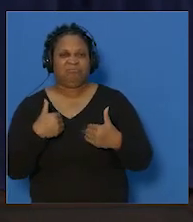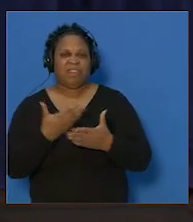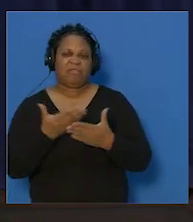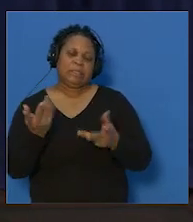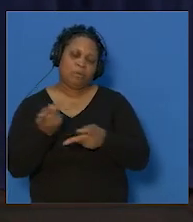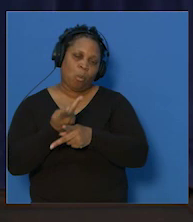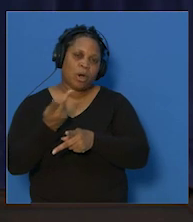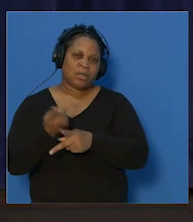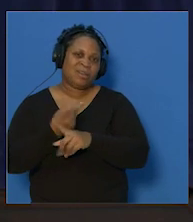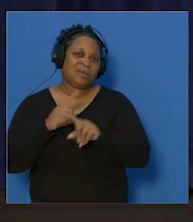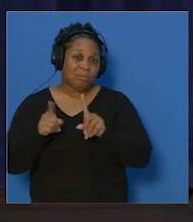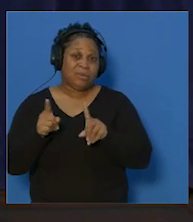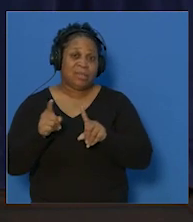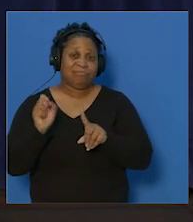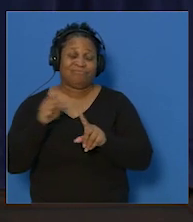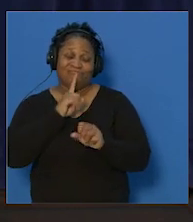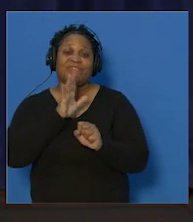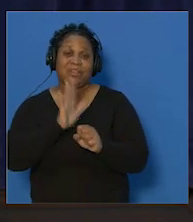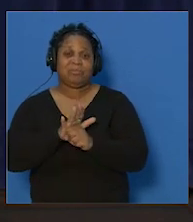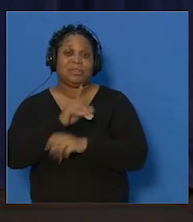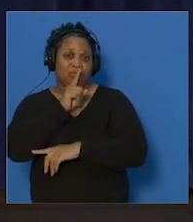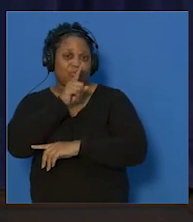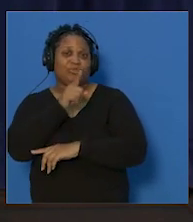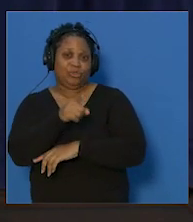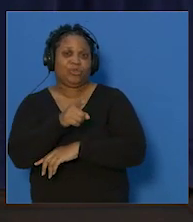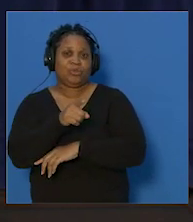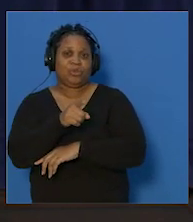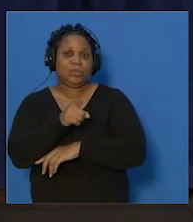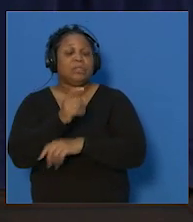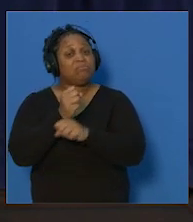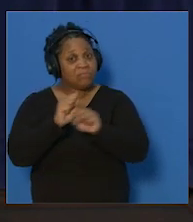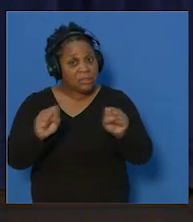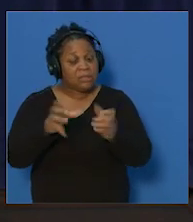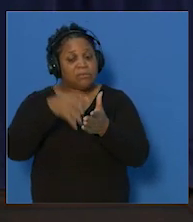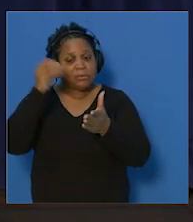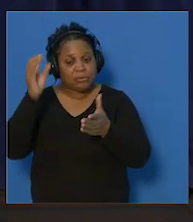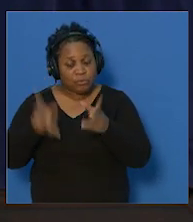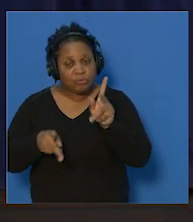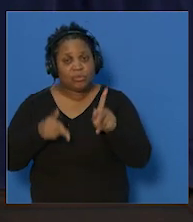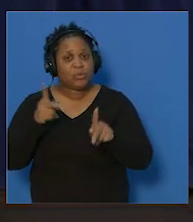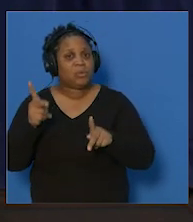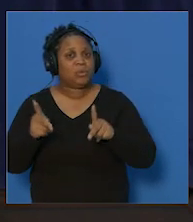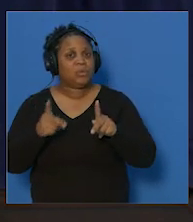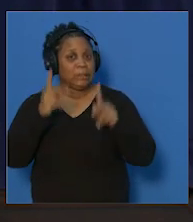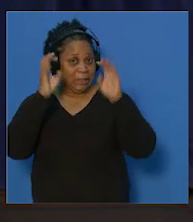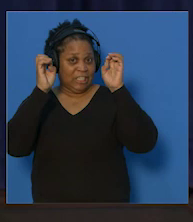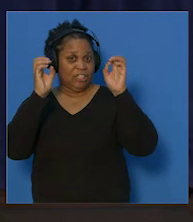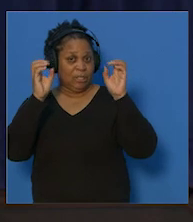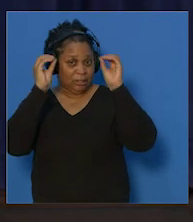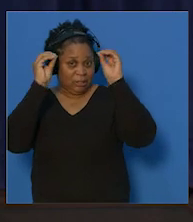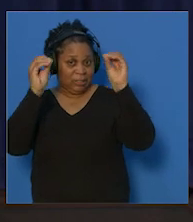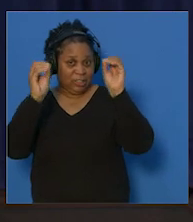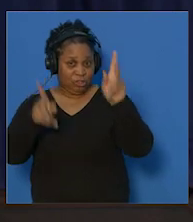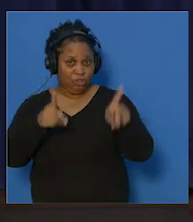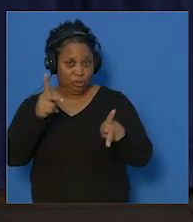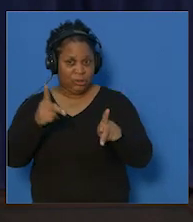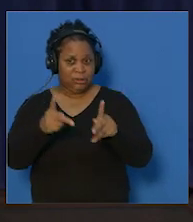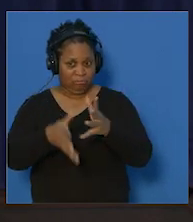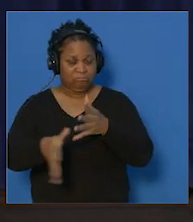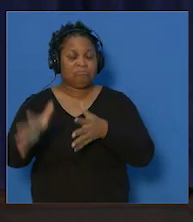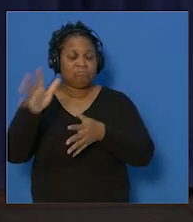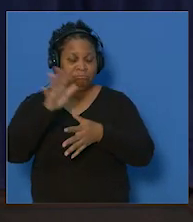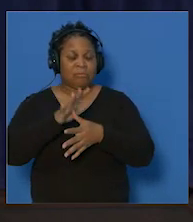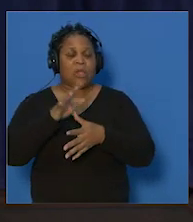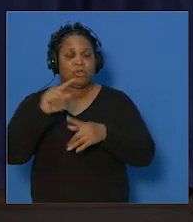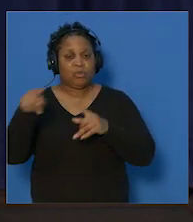out, but we are committed to ensuring that the safety of our students, the safety of our educators is of paramount. And so